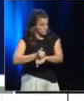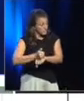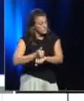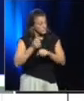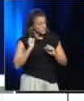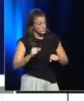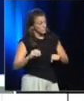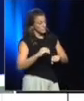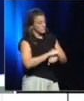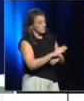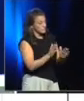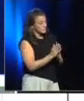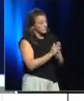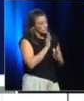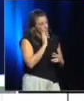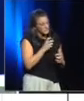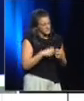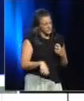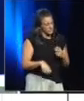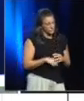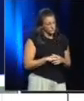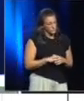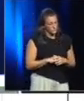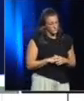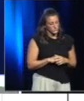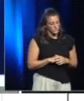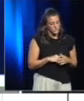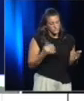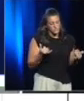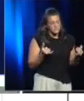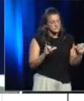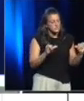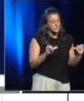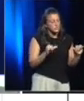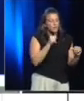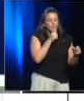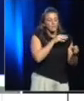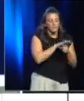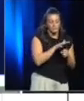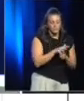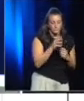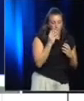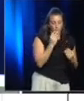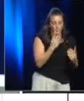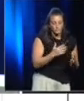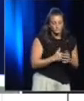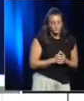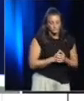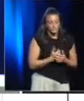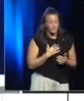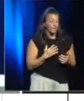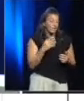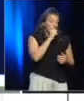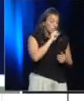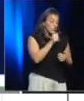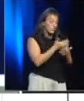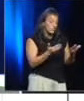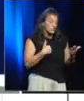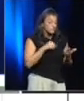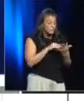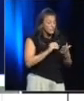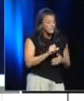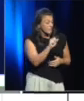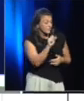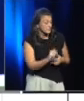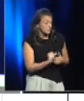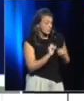very difficult. So we still don't know enough. And I guess my other lessons are that the Southern Ocean is